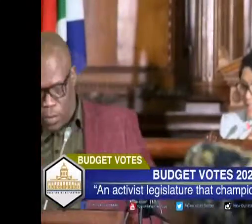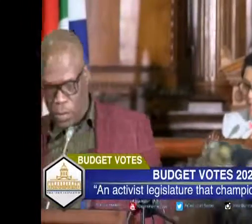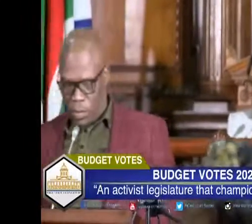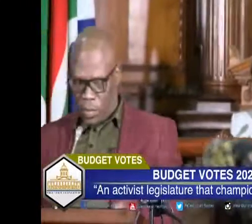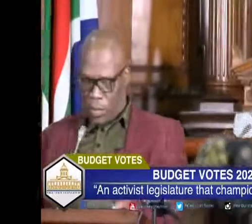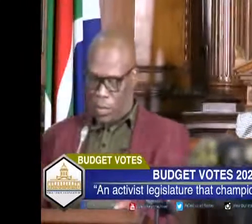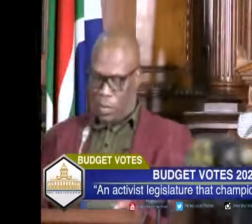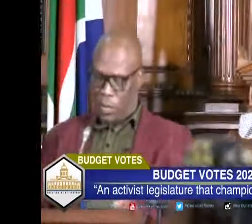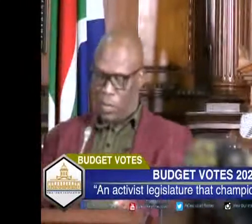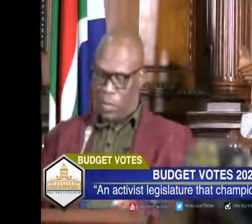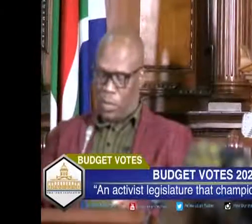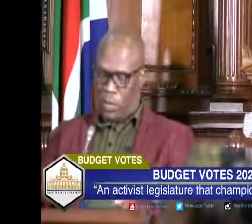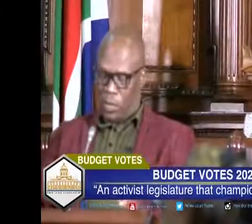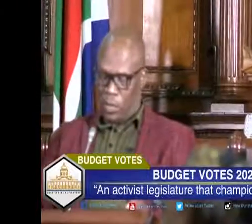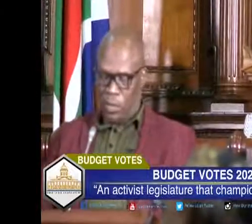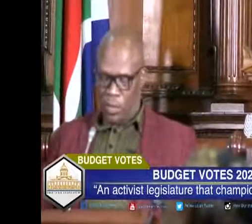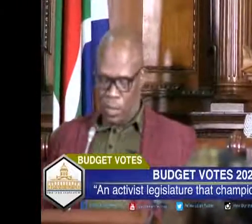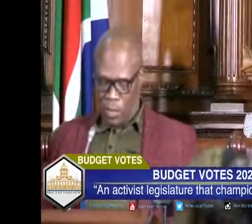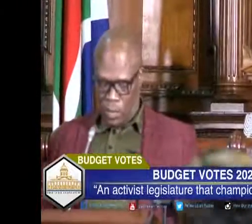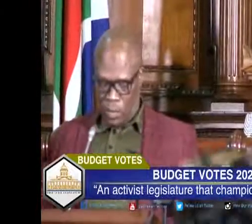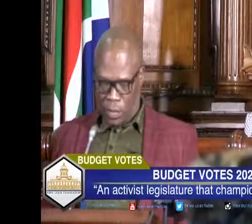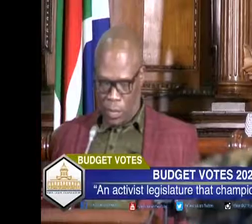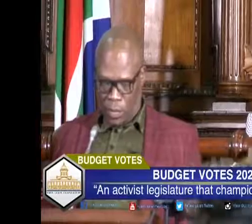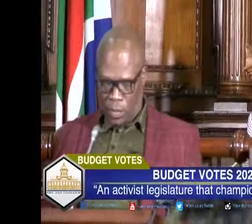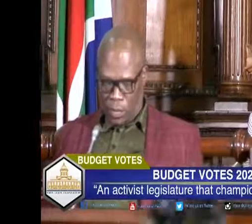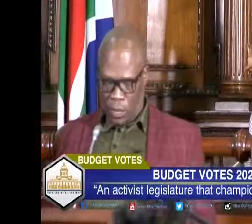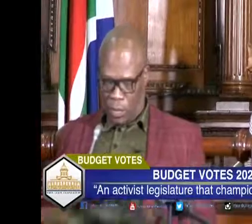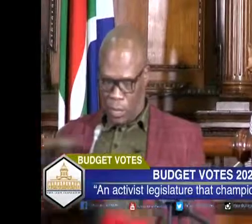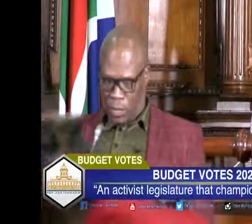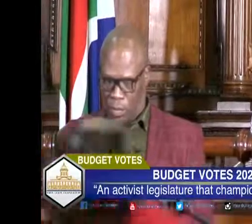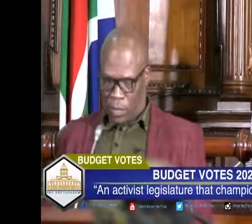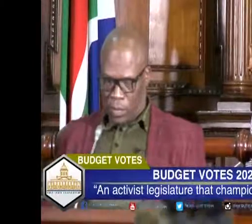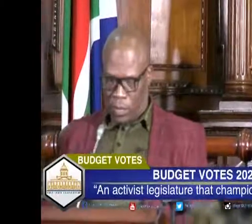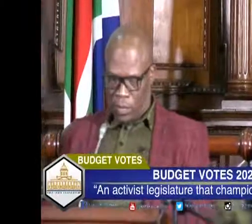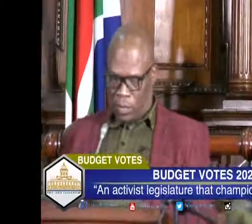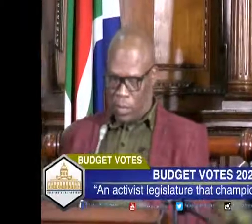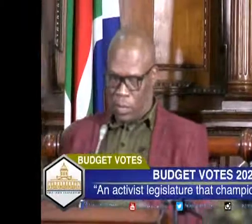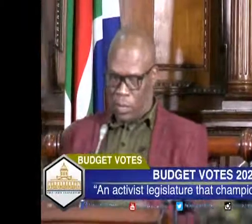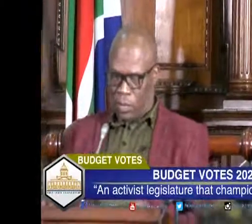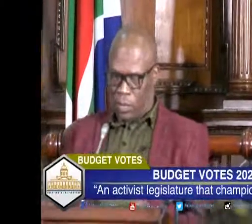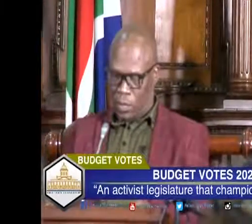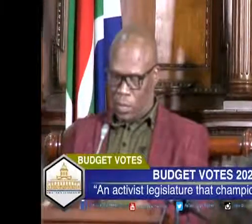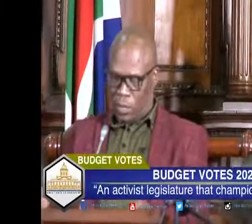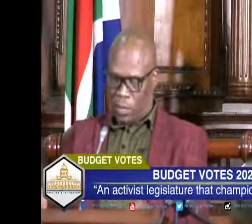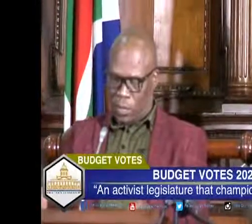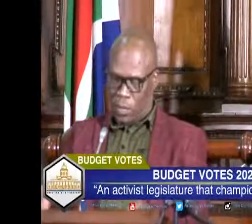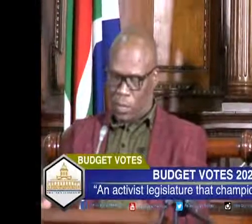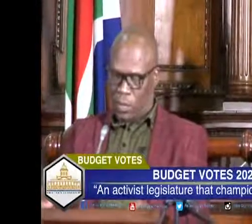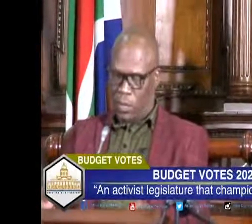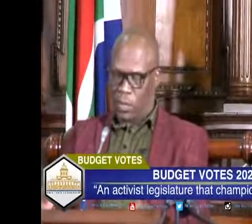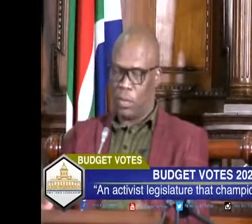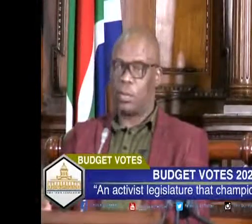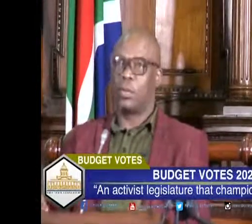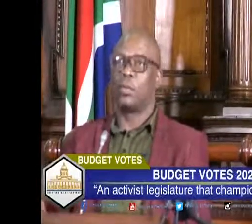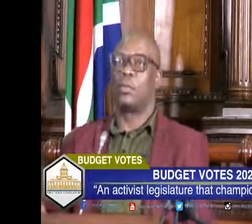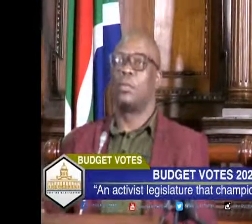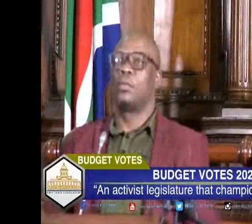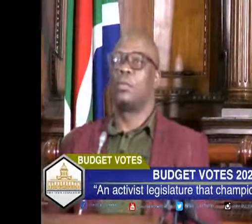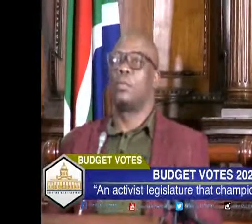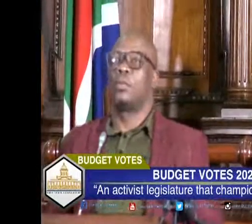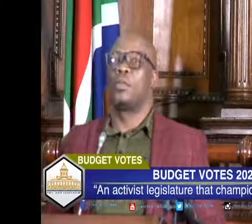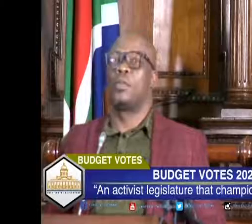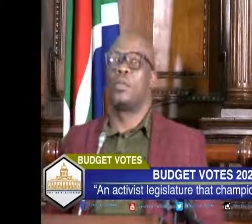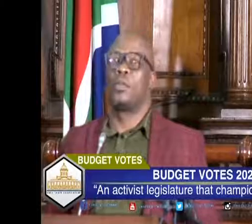from that. These comments that you are making are not helping the process, because the members will